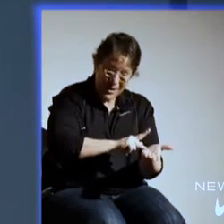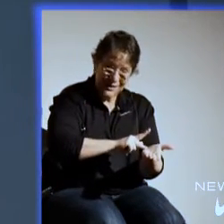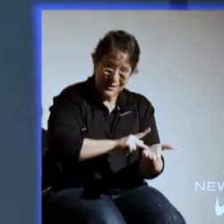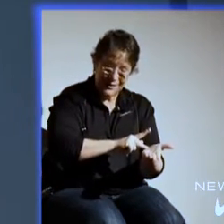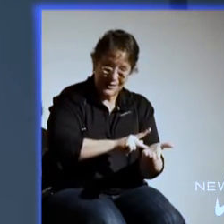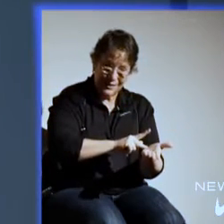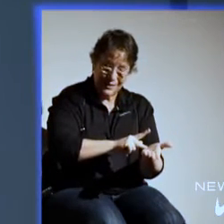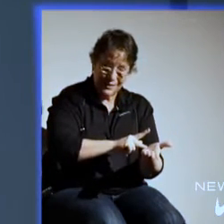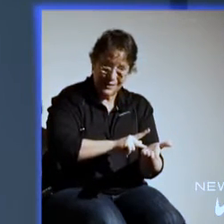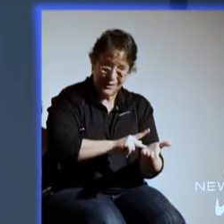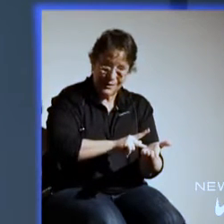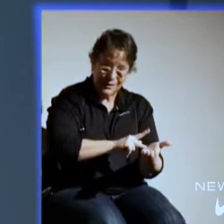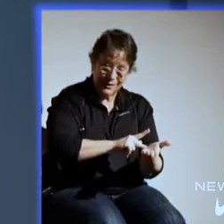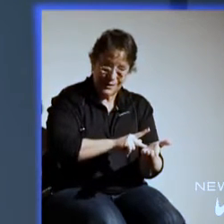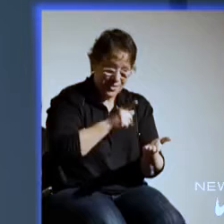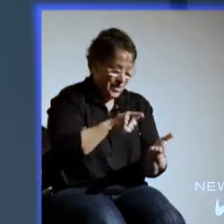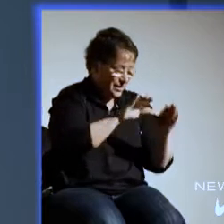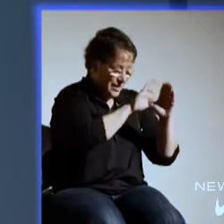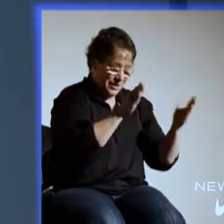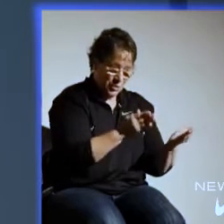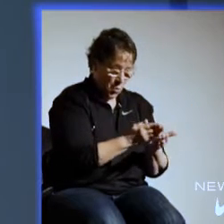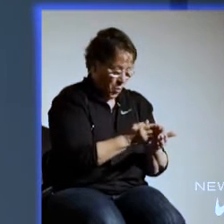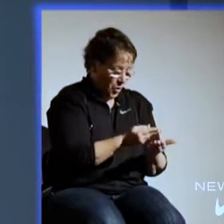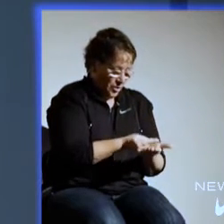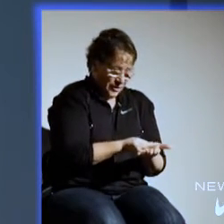that this world has to offer?